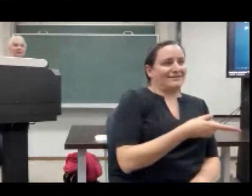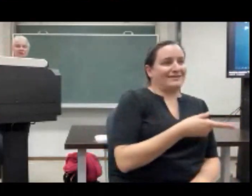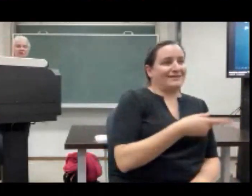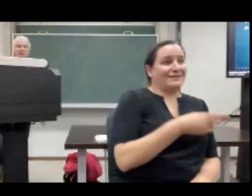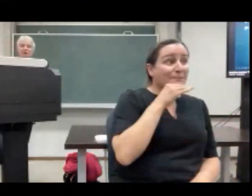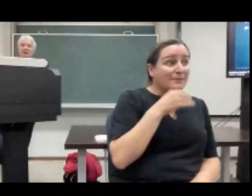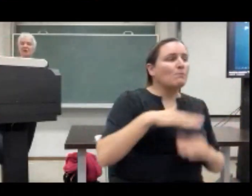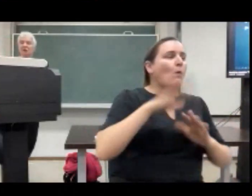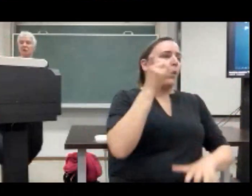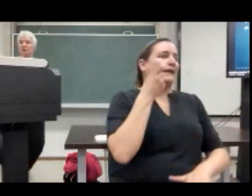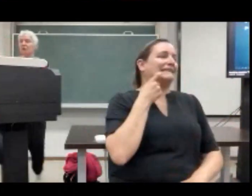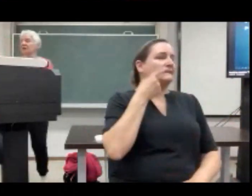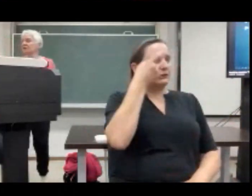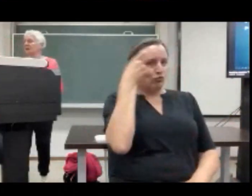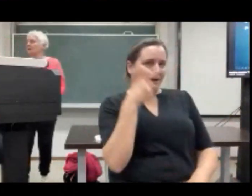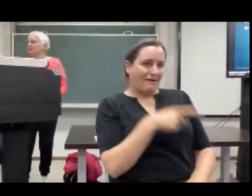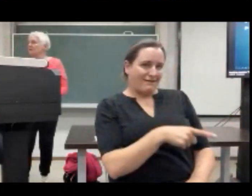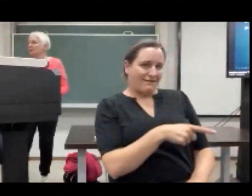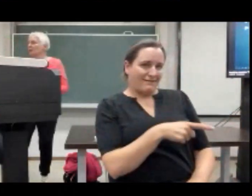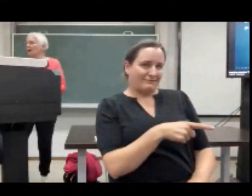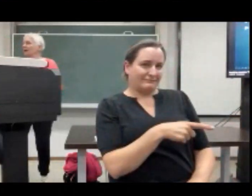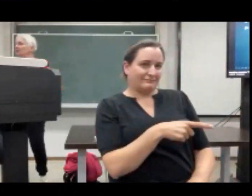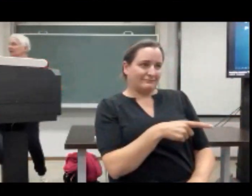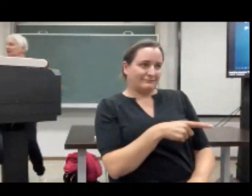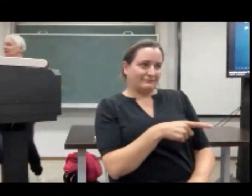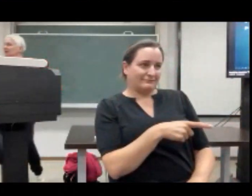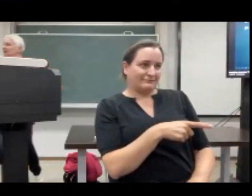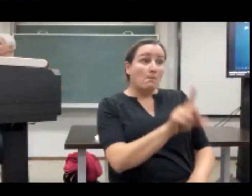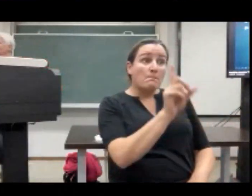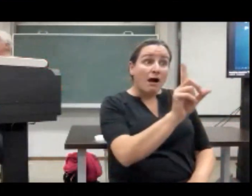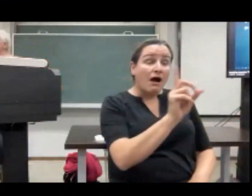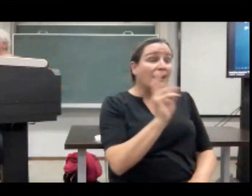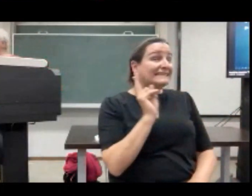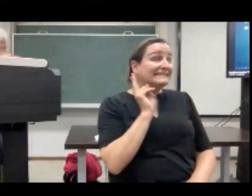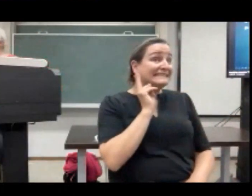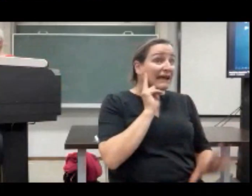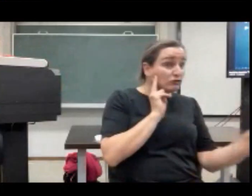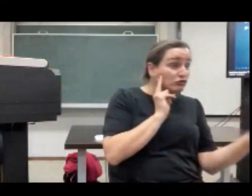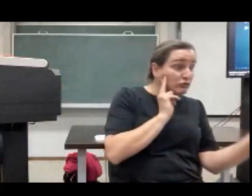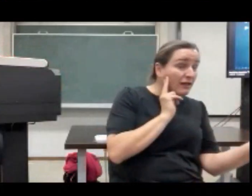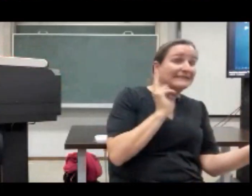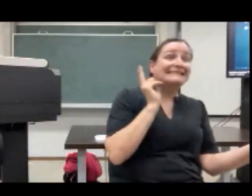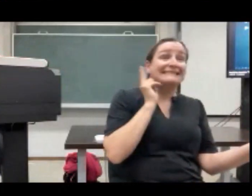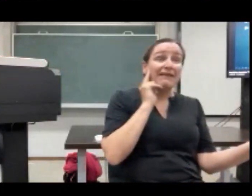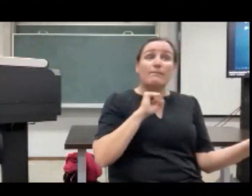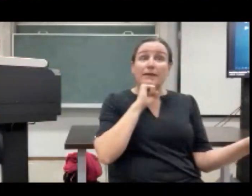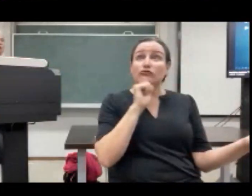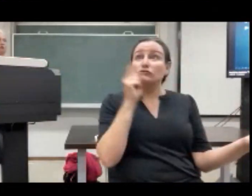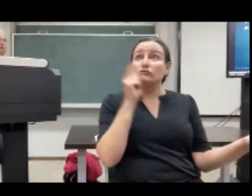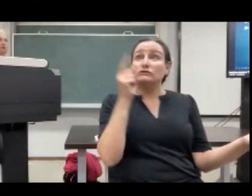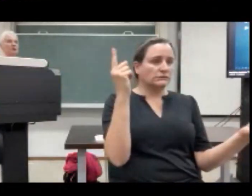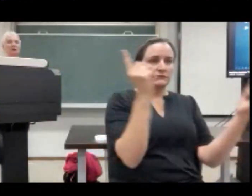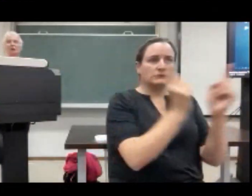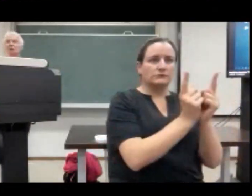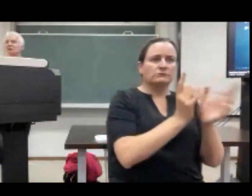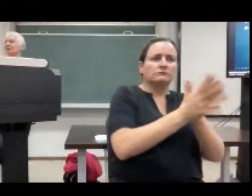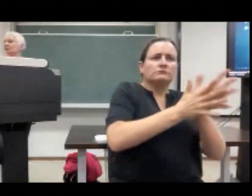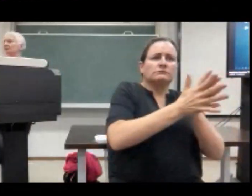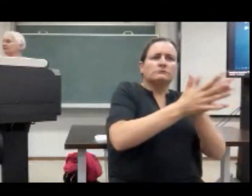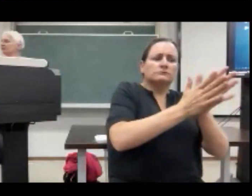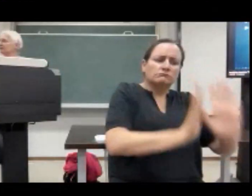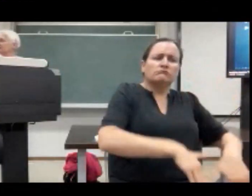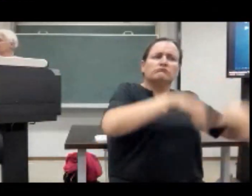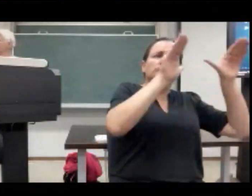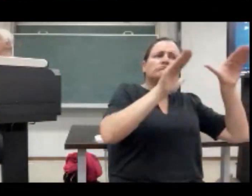But studies have shown that deaf children with deaf parents, where communication is happening in a sign language right from the beginning, do not show